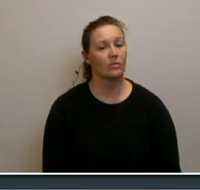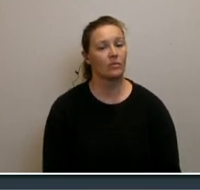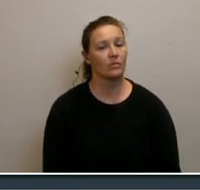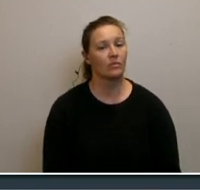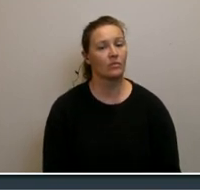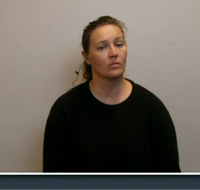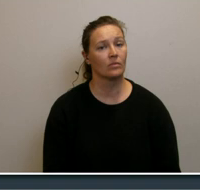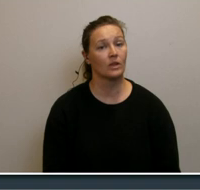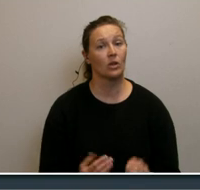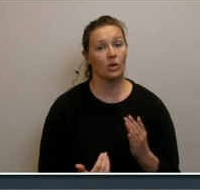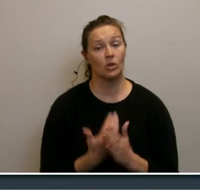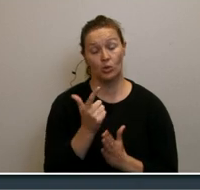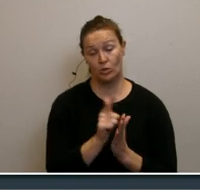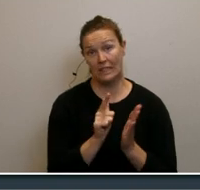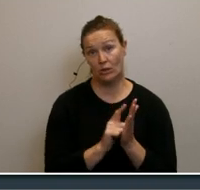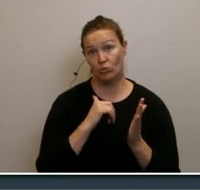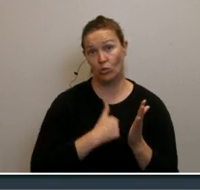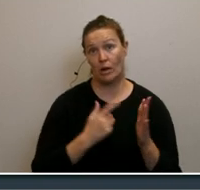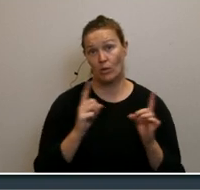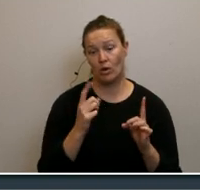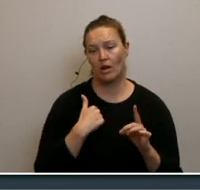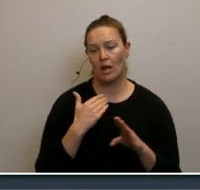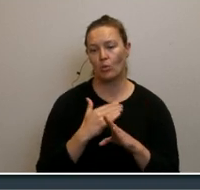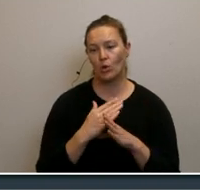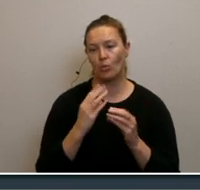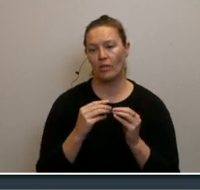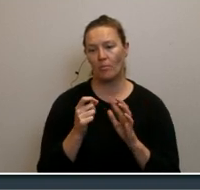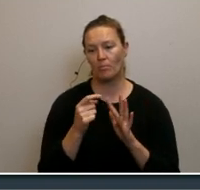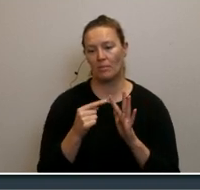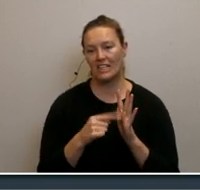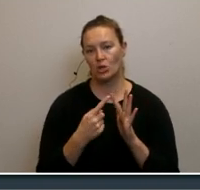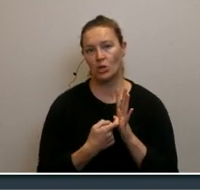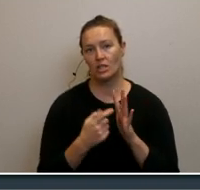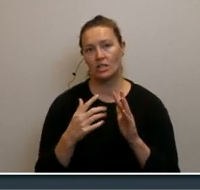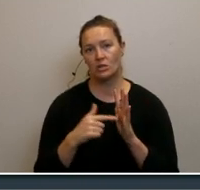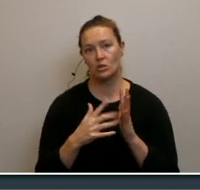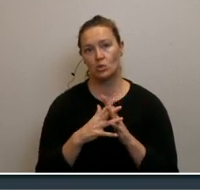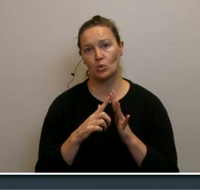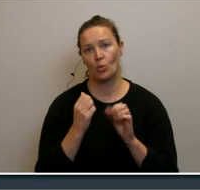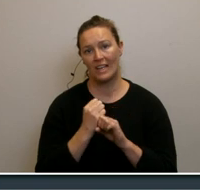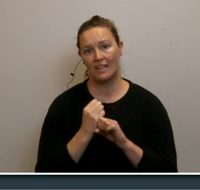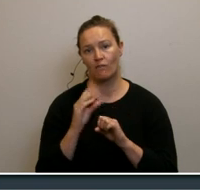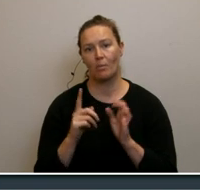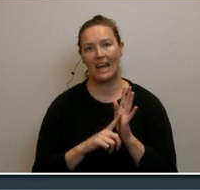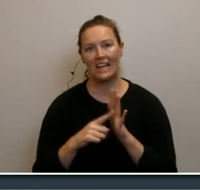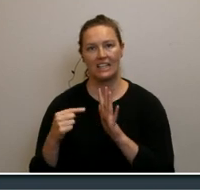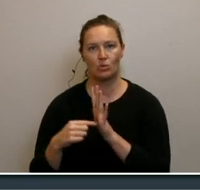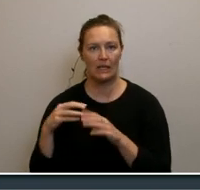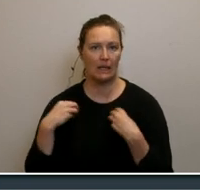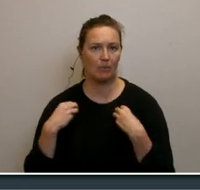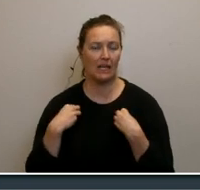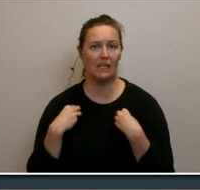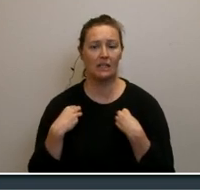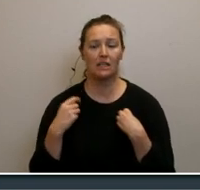requirement, that I'm working very closely with Peter Twig from Langley Twig. He's been invited and is accepted as